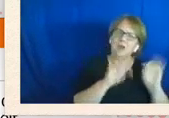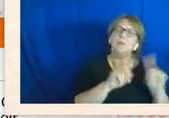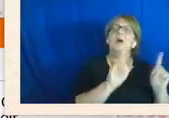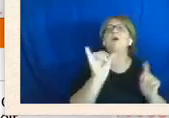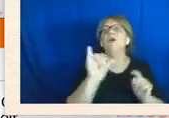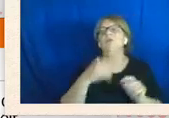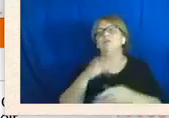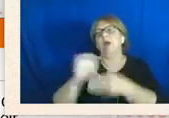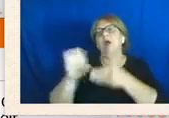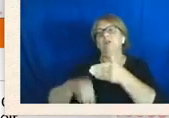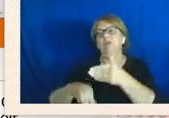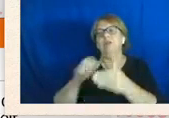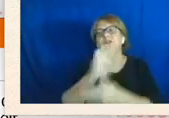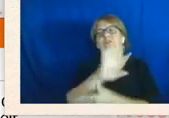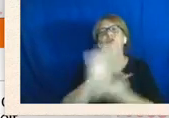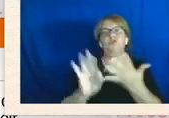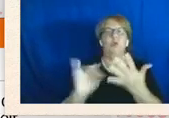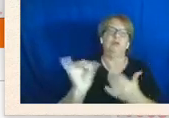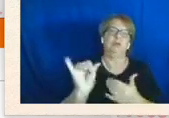your choices as well.